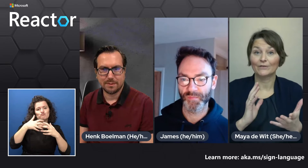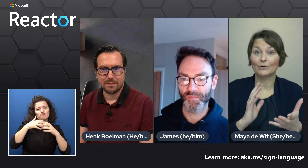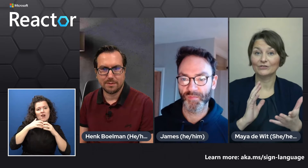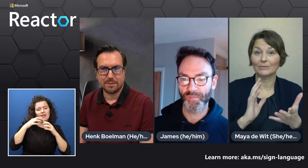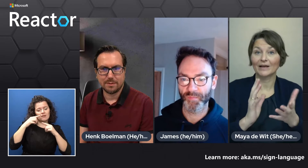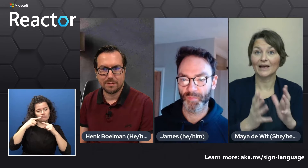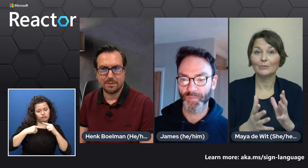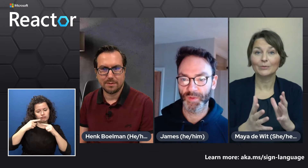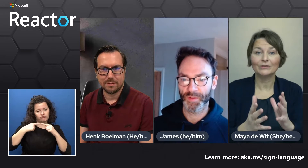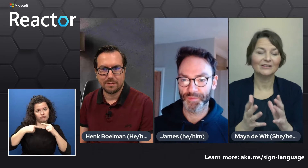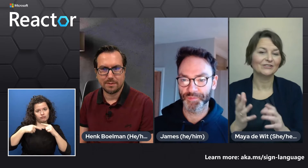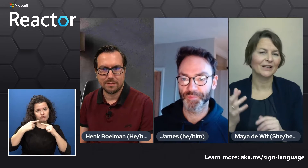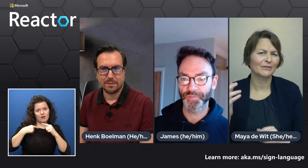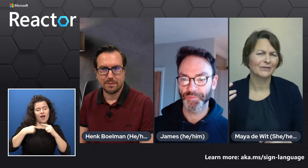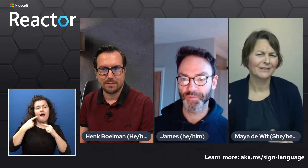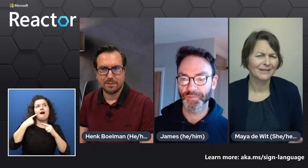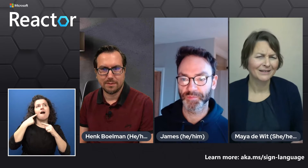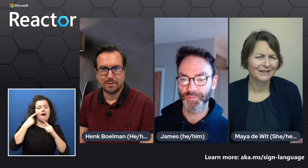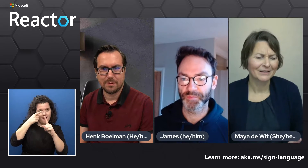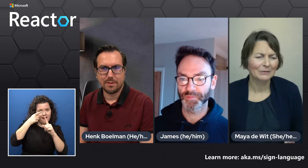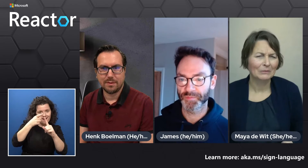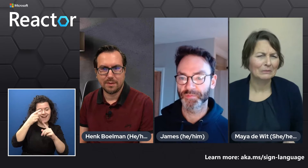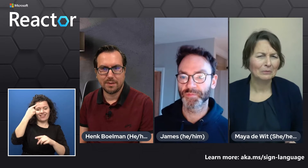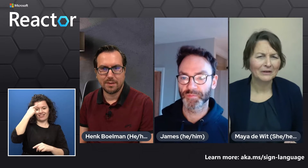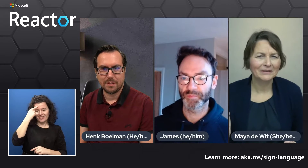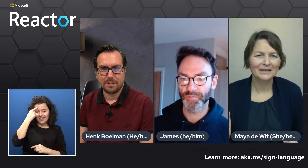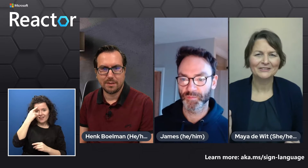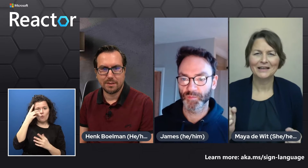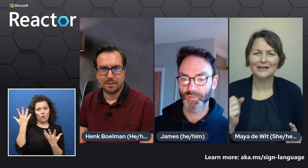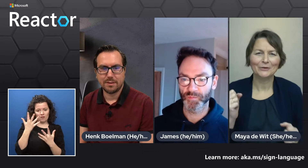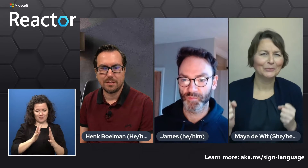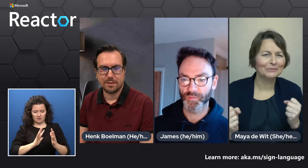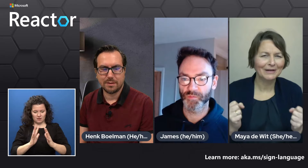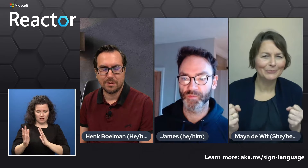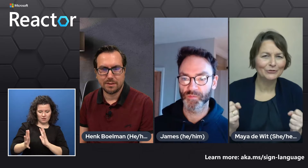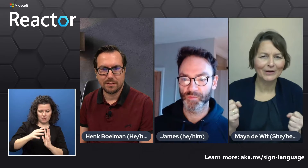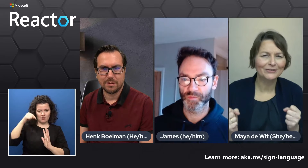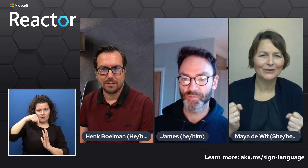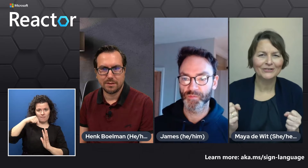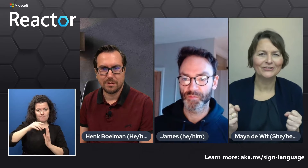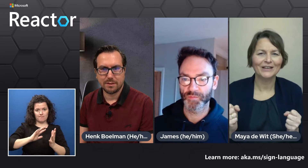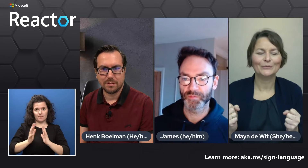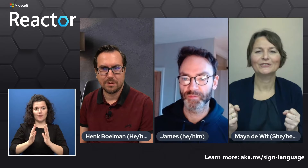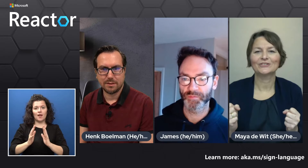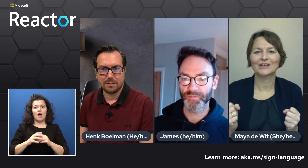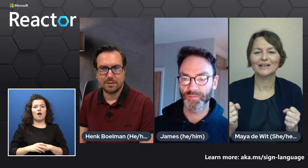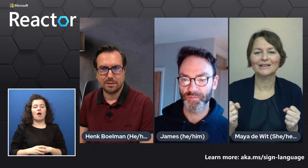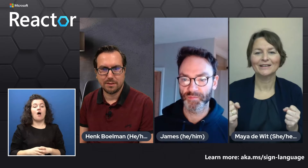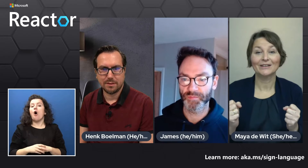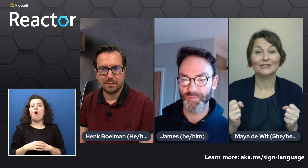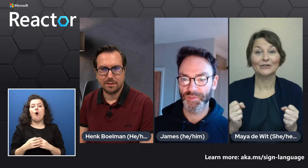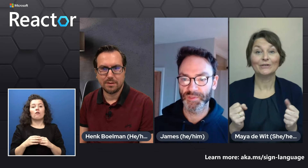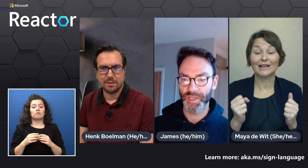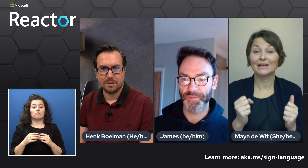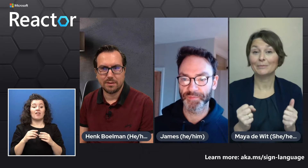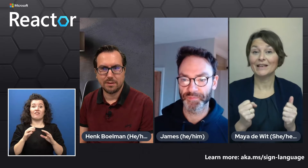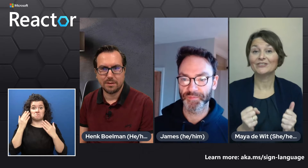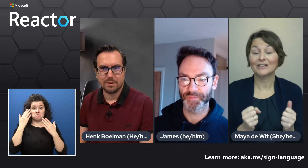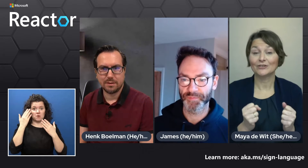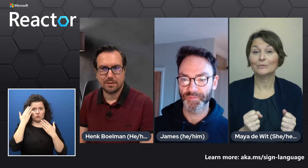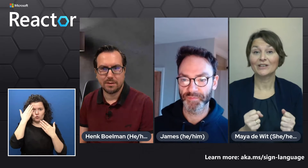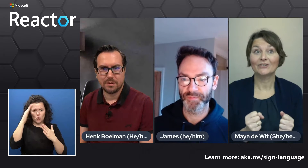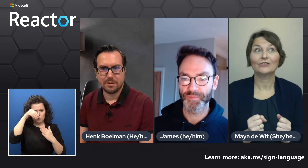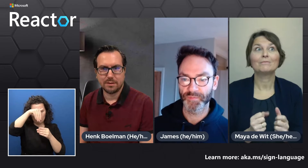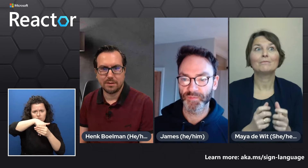can focus on my output instead of what are they saying, or I'm trying to understand what they're saying. So then it makes